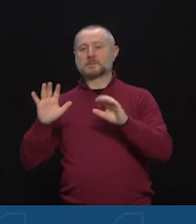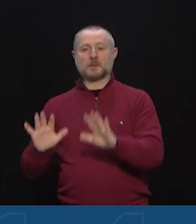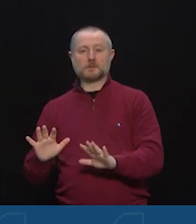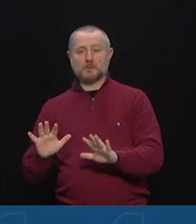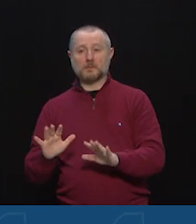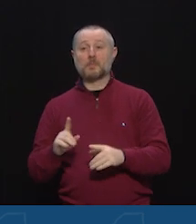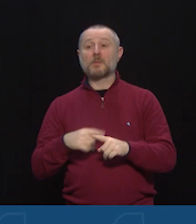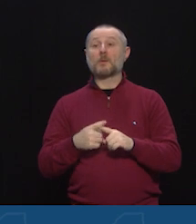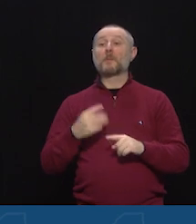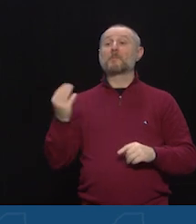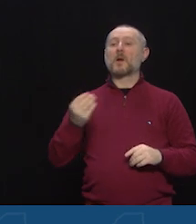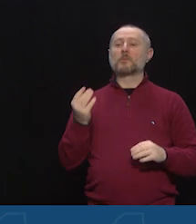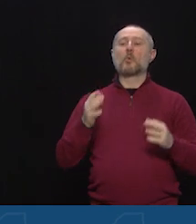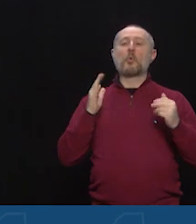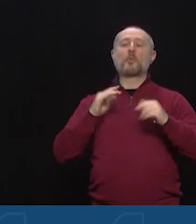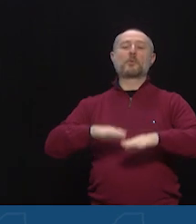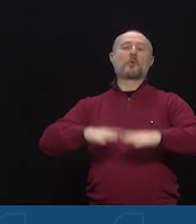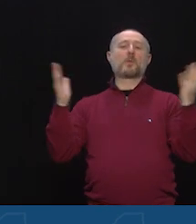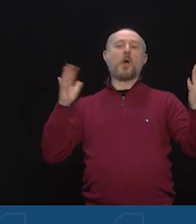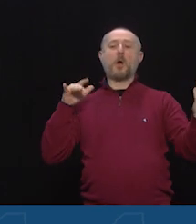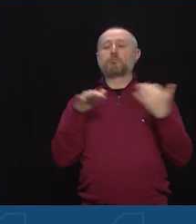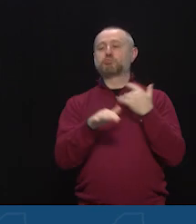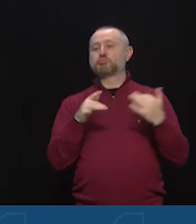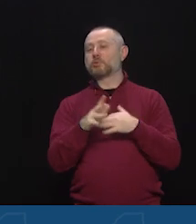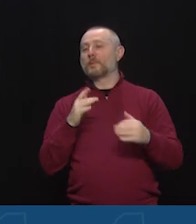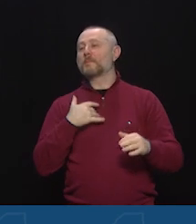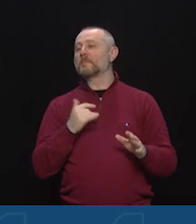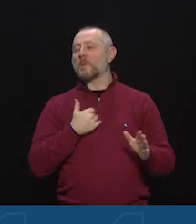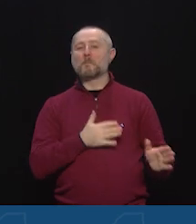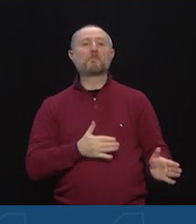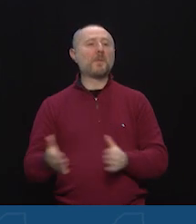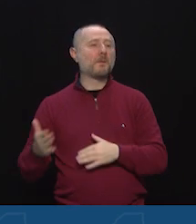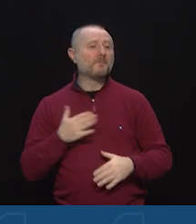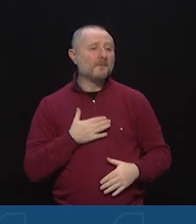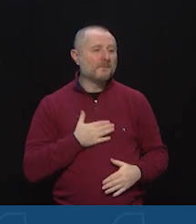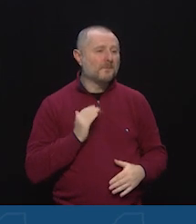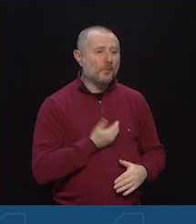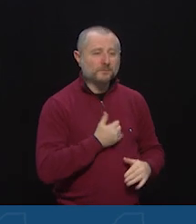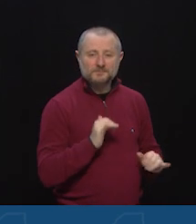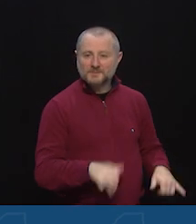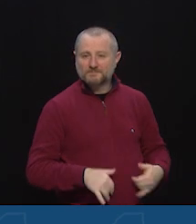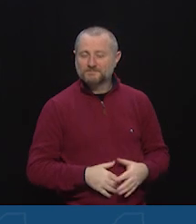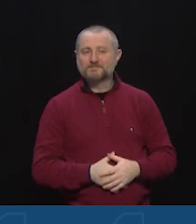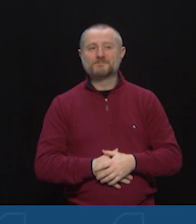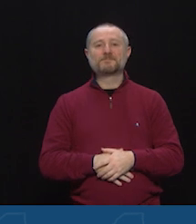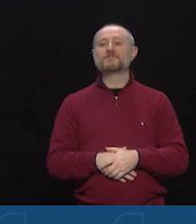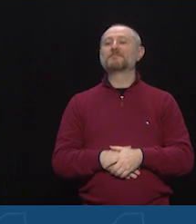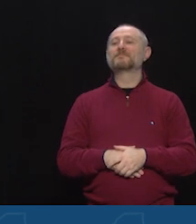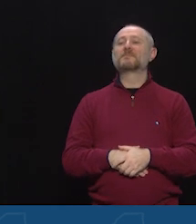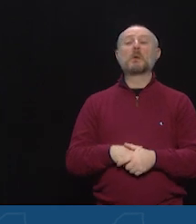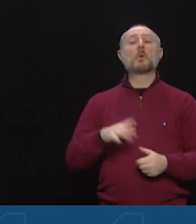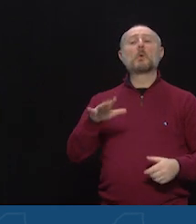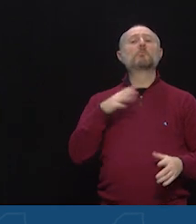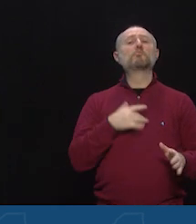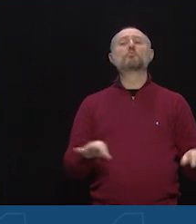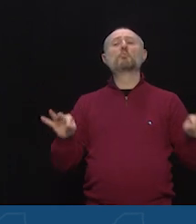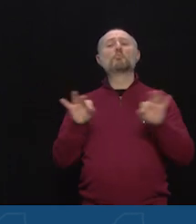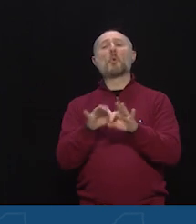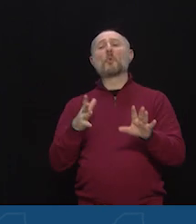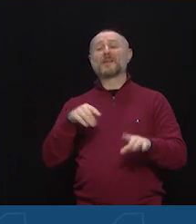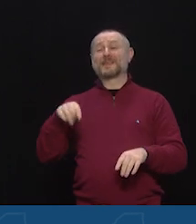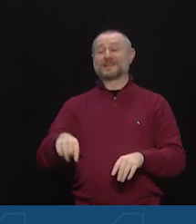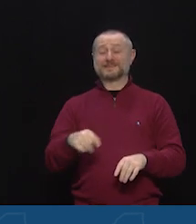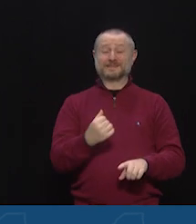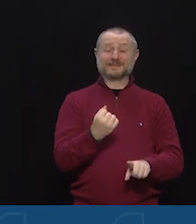rush hour service on Monday. That is obviously a centerpiece of our strategy. But the key is, through the weekend, as the